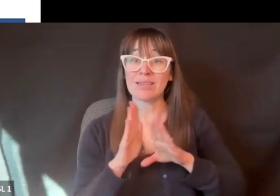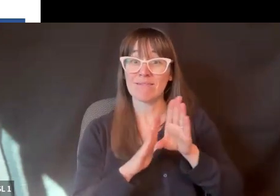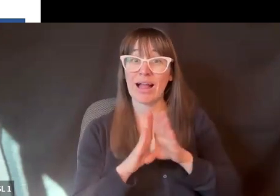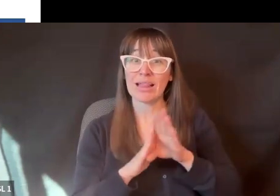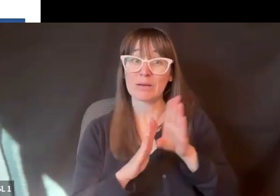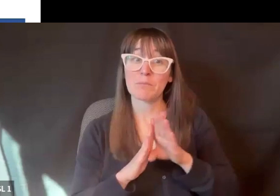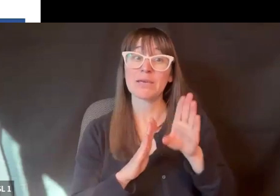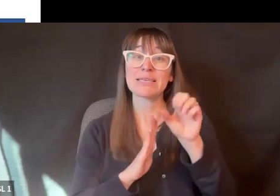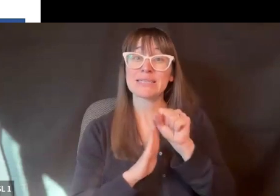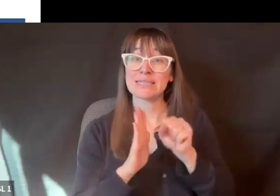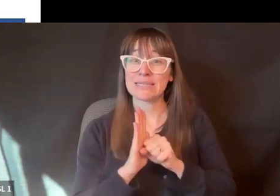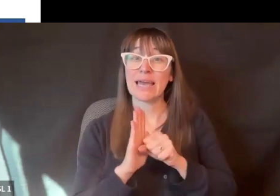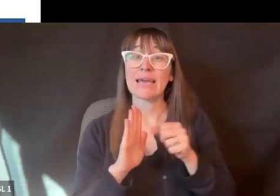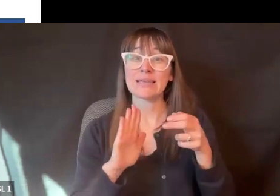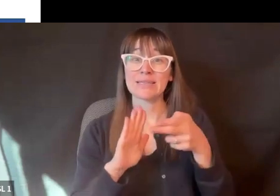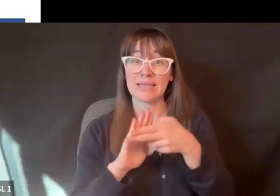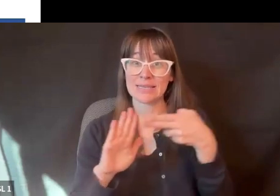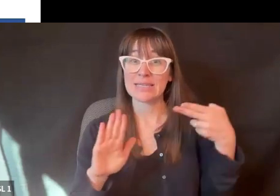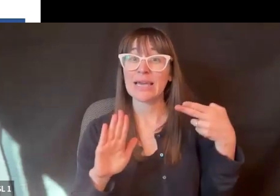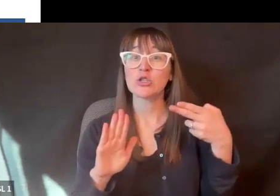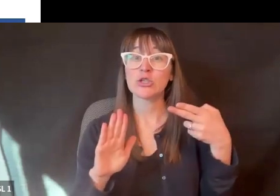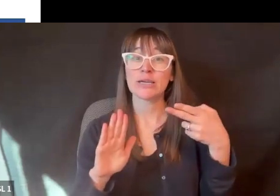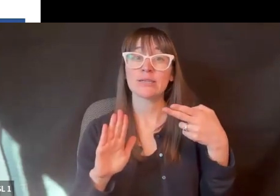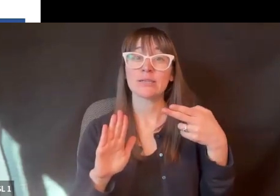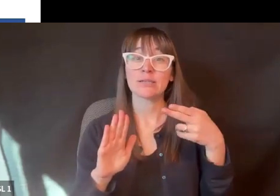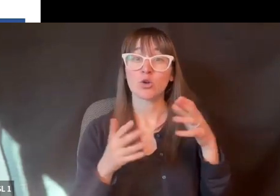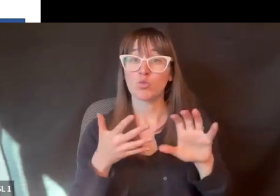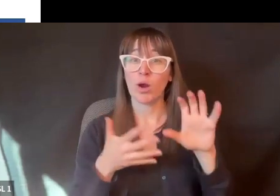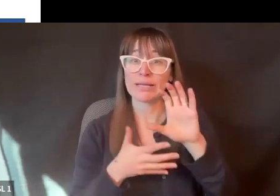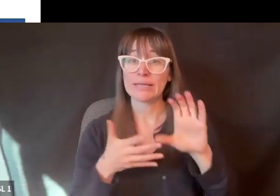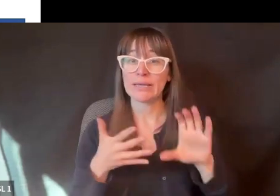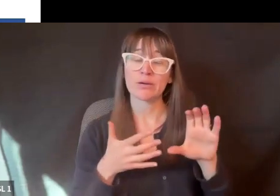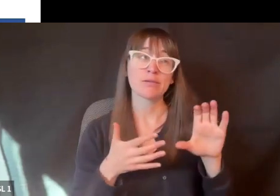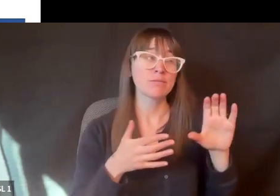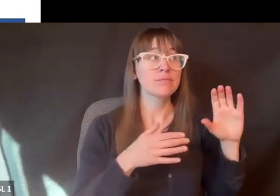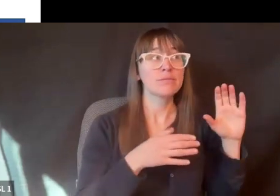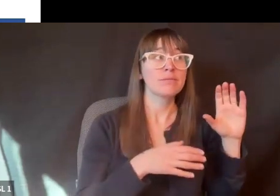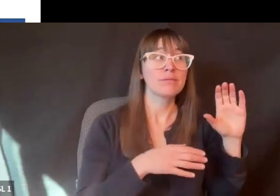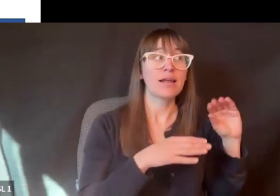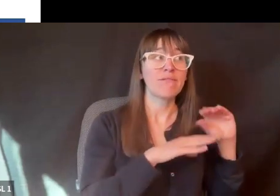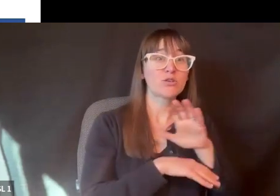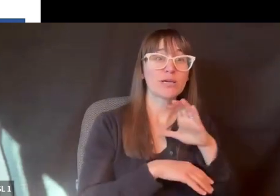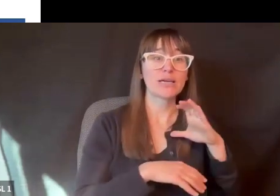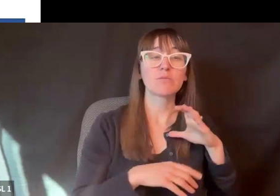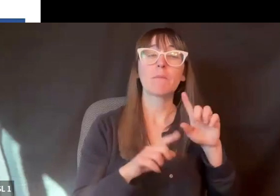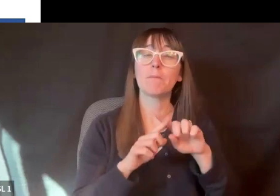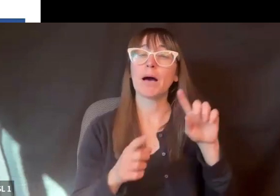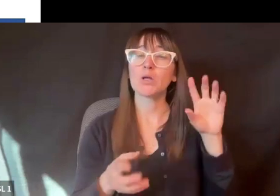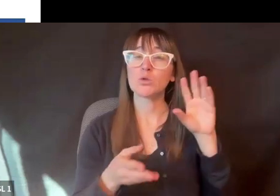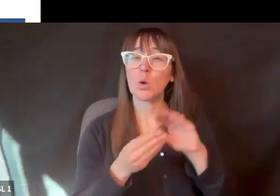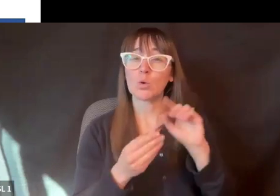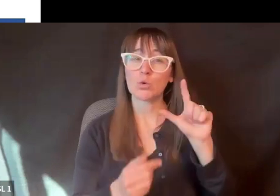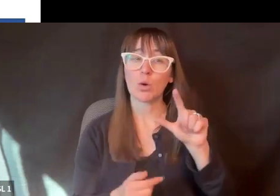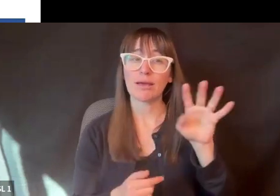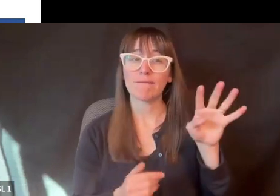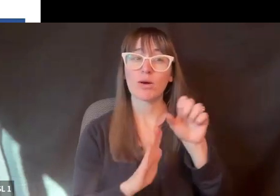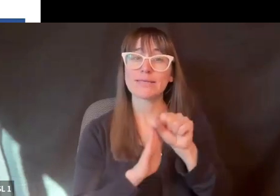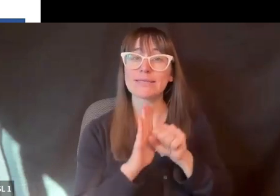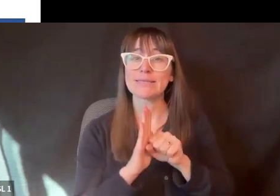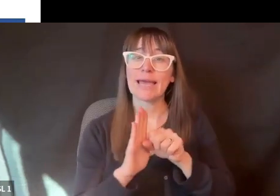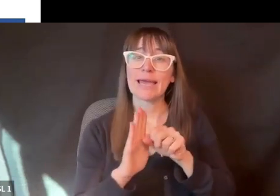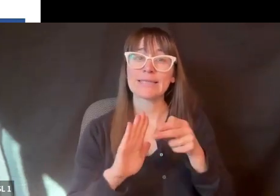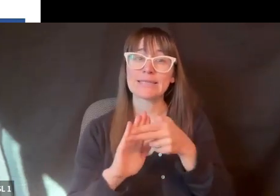development of our ADRC state designation criteria, that's really informed by the ADRC Advisory Committee. We have 24